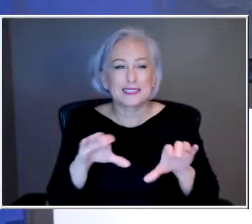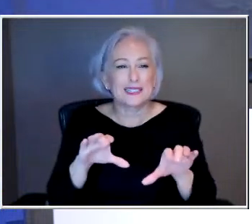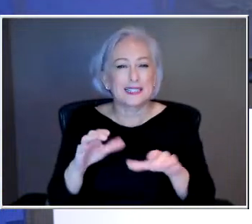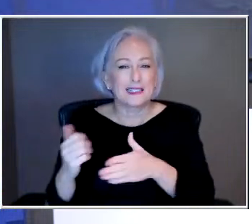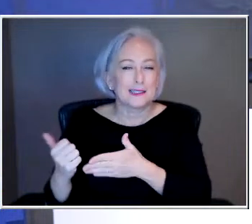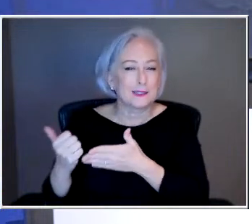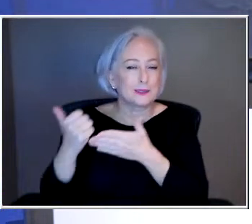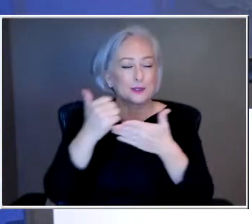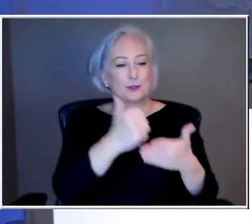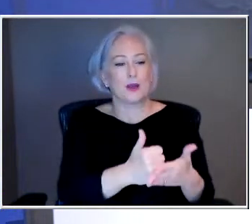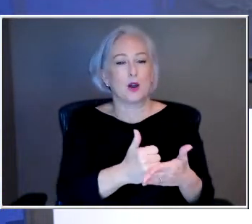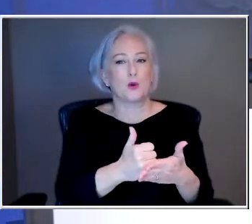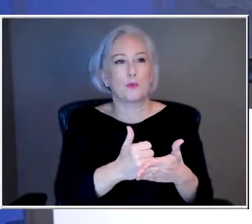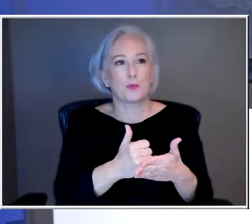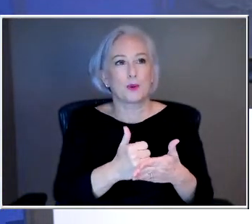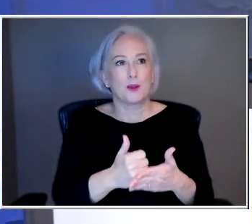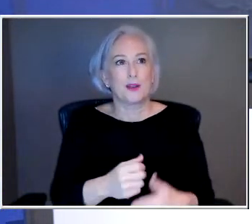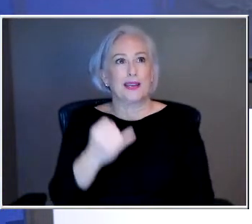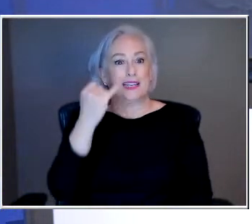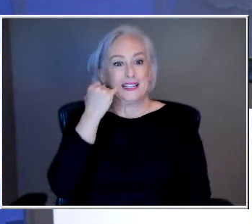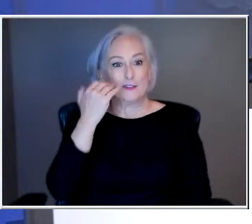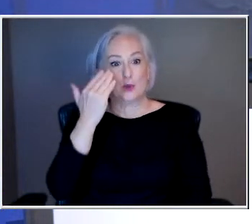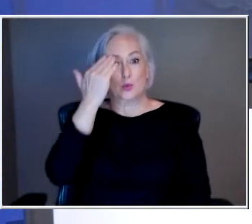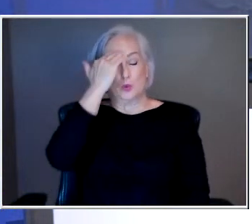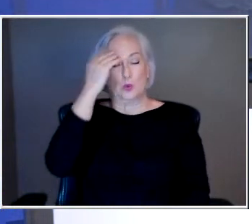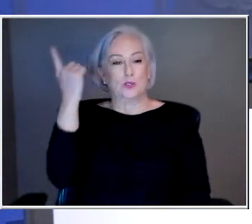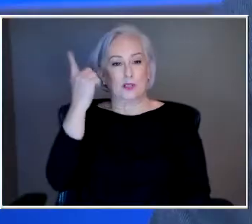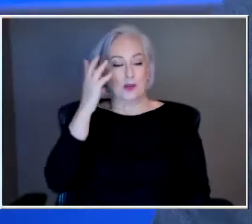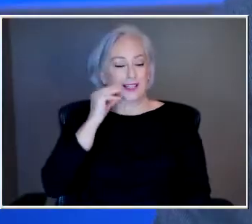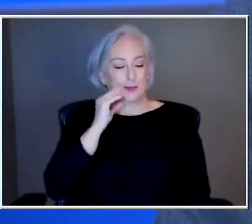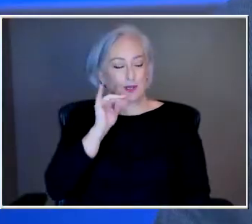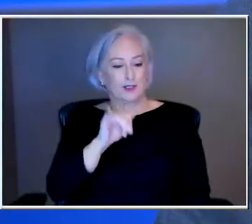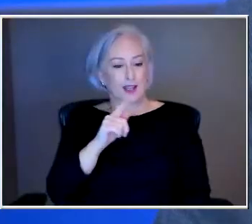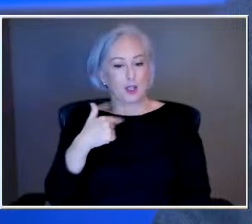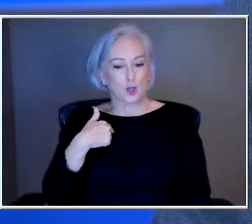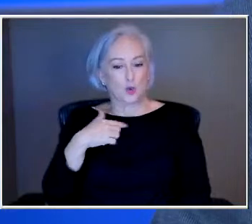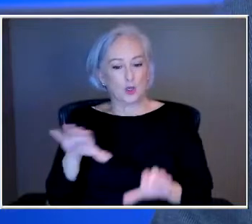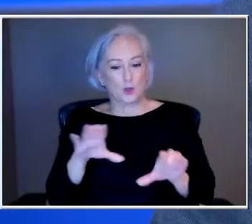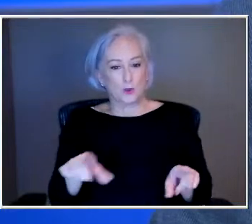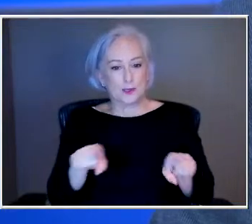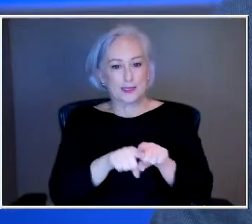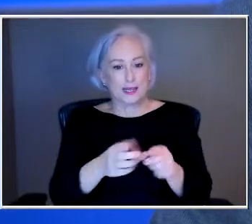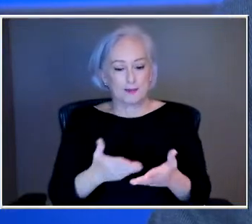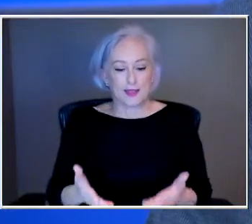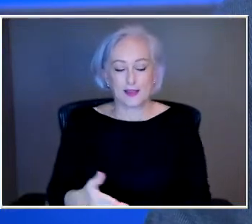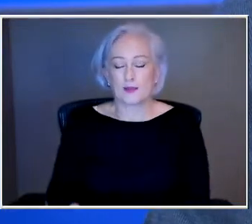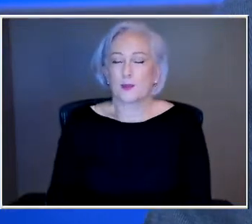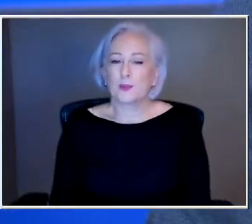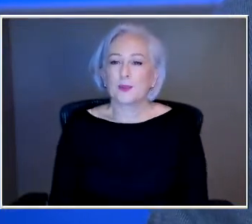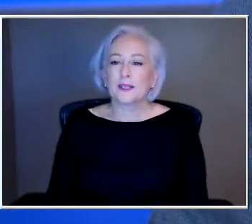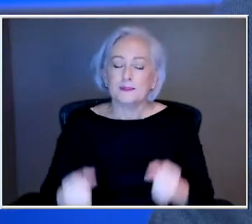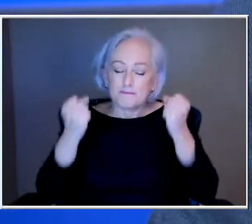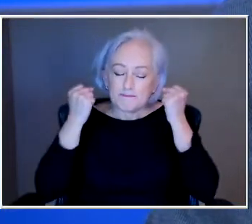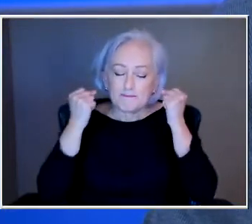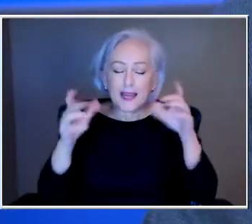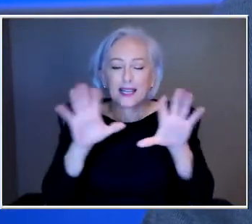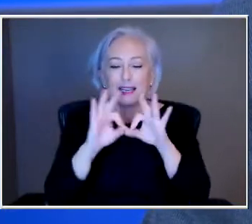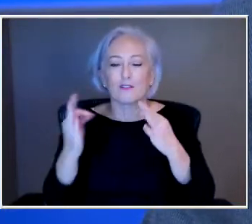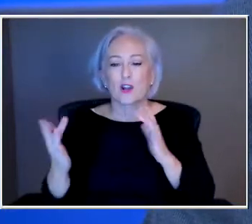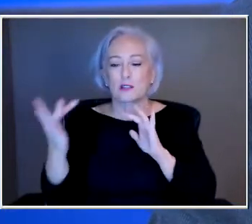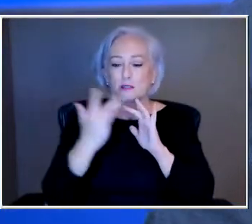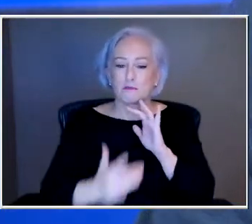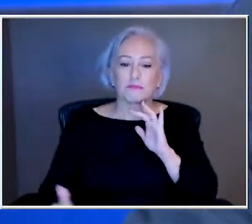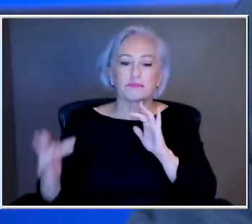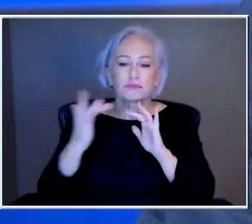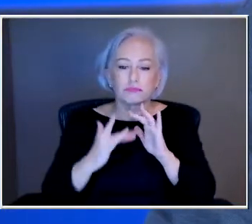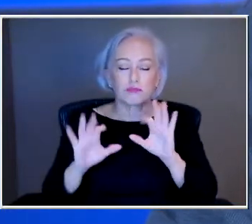gosh, if you know someone going through this, do that? I think I had so many friends and family reach out to me and give me words of